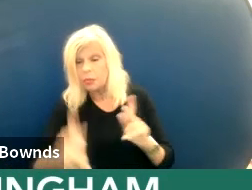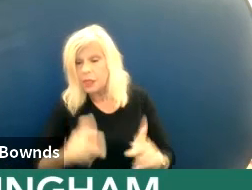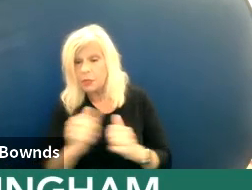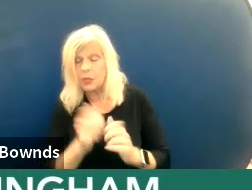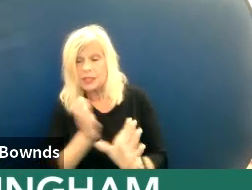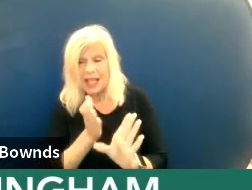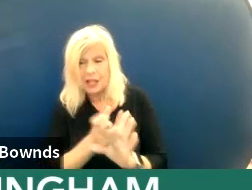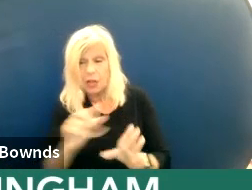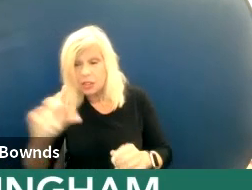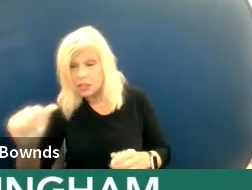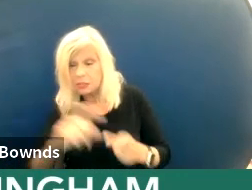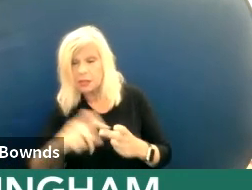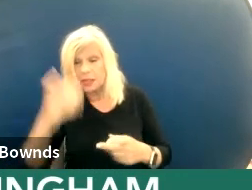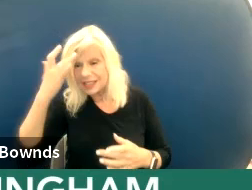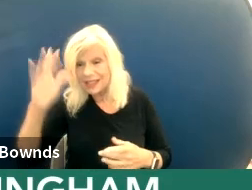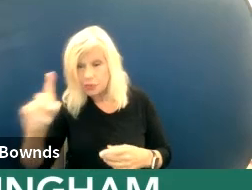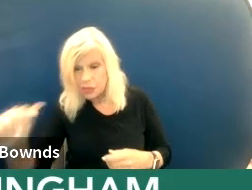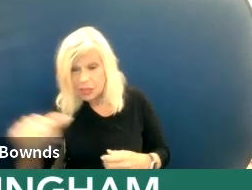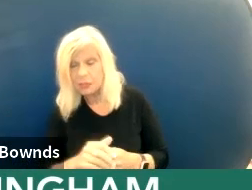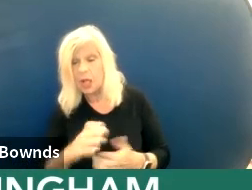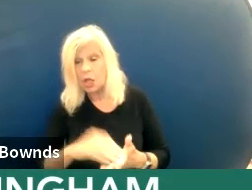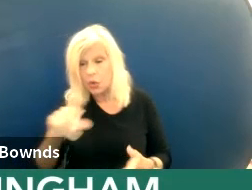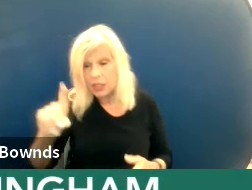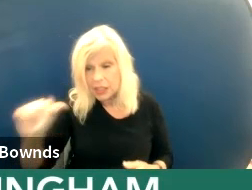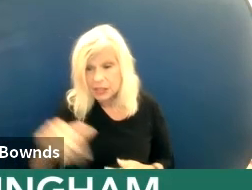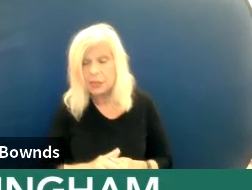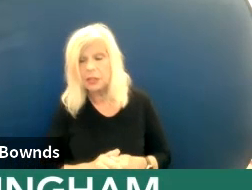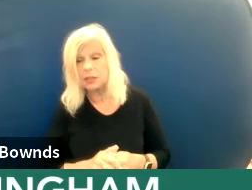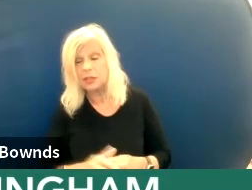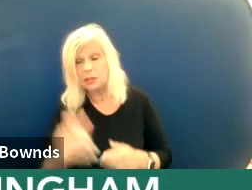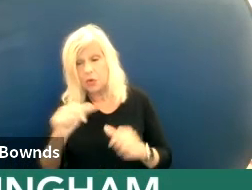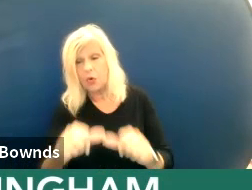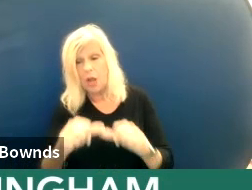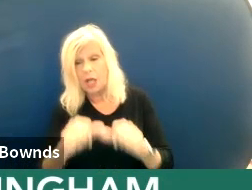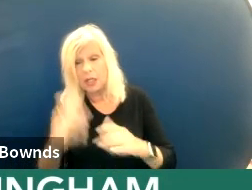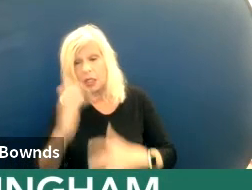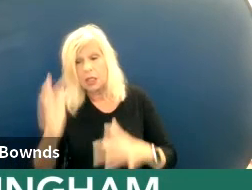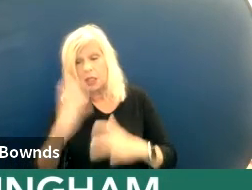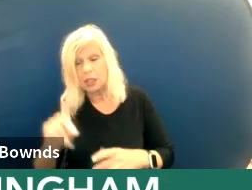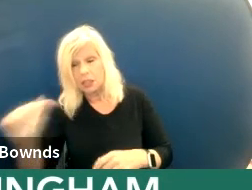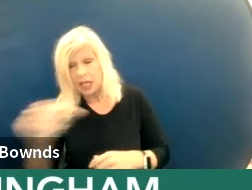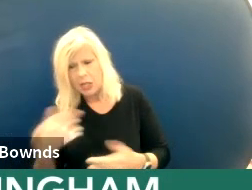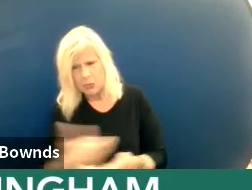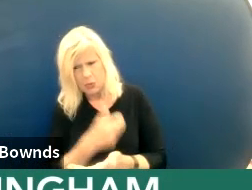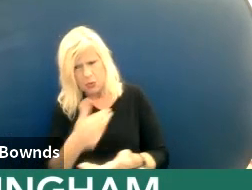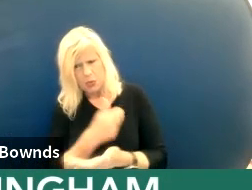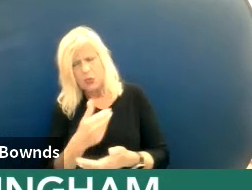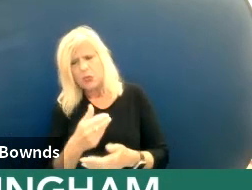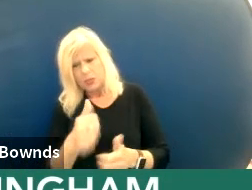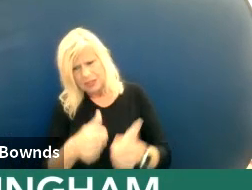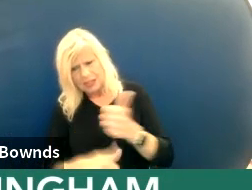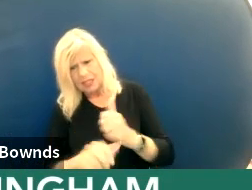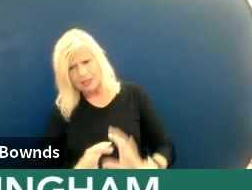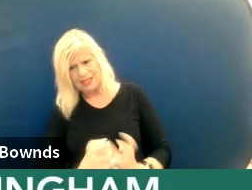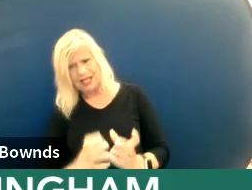psychological disabilities, intellectual disability, learning disabilities, chronic illnesses, and a newer subset of individuals